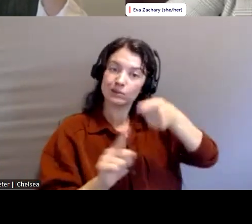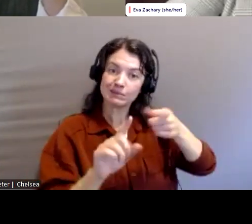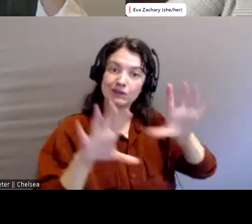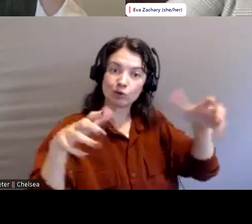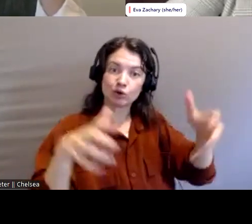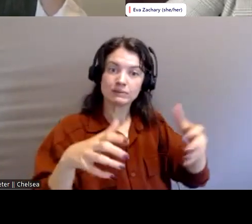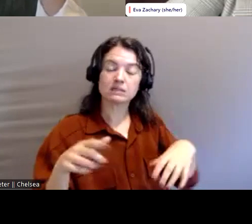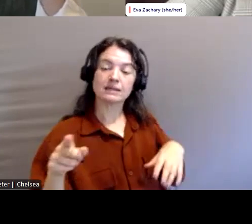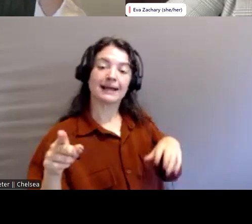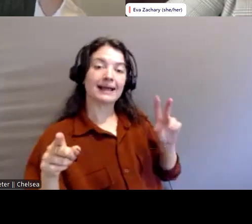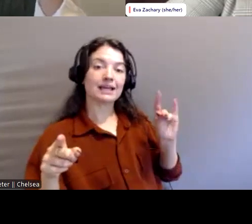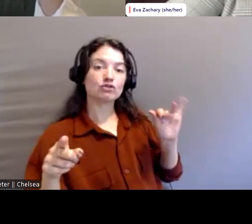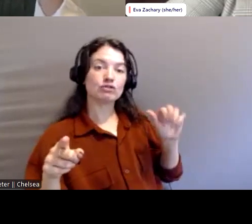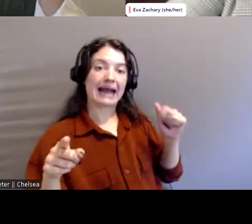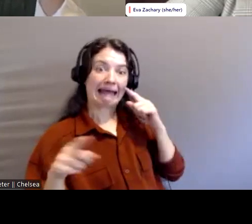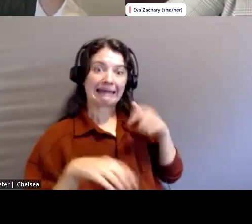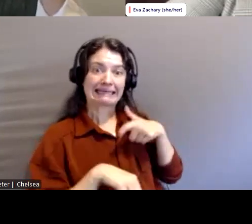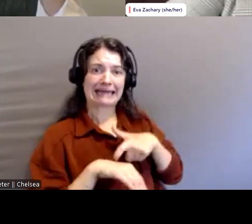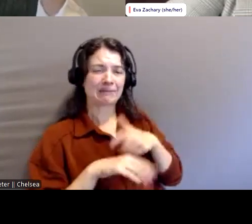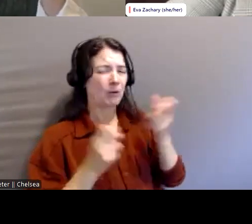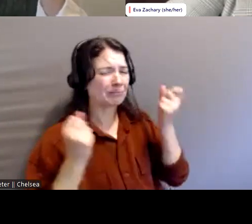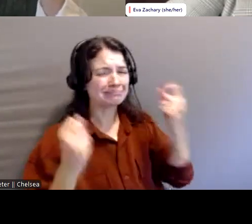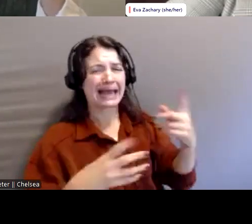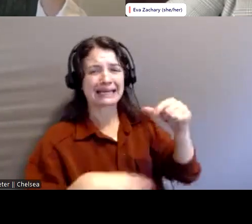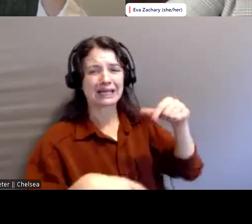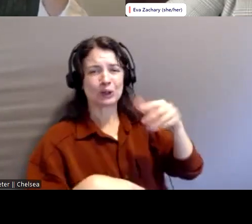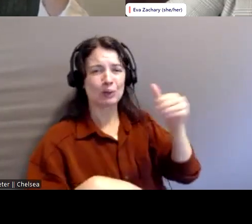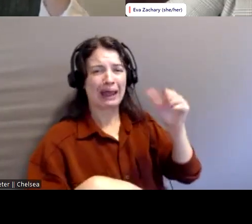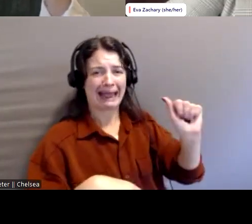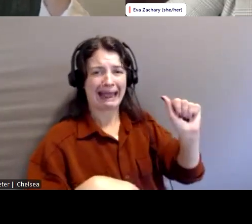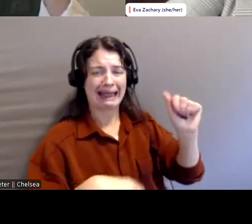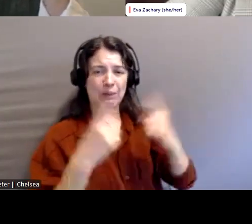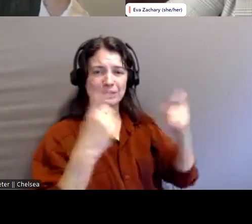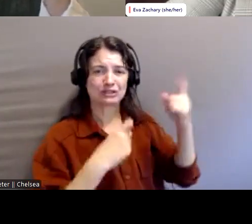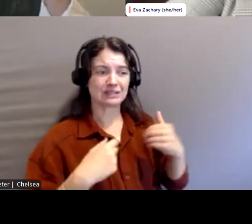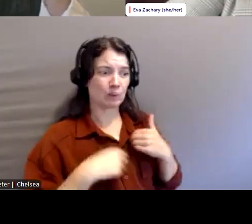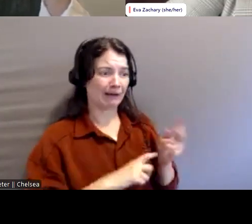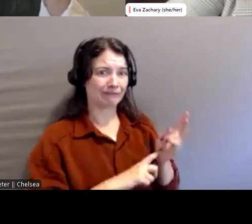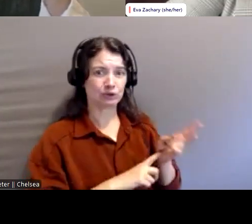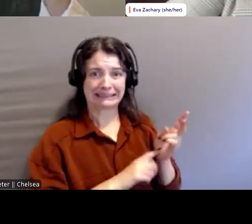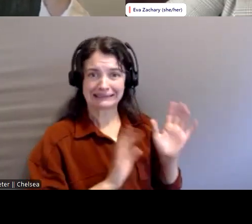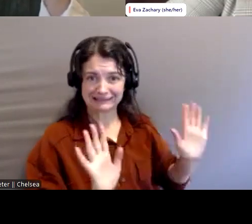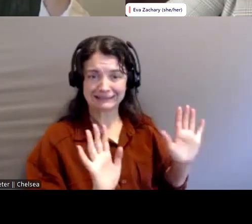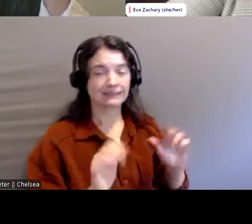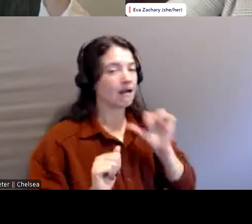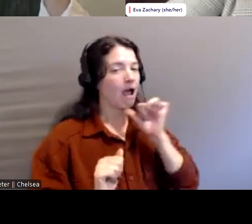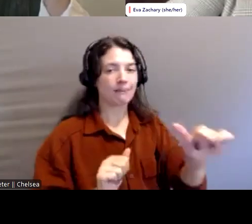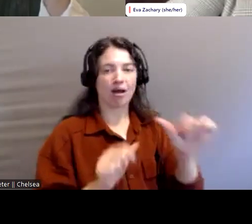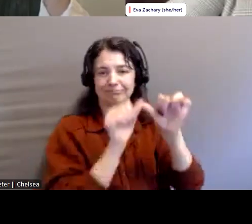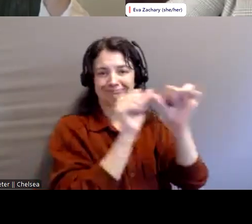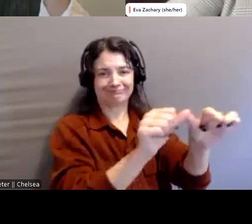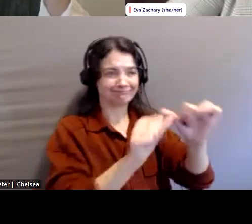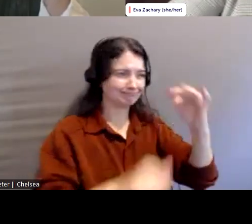I think that there are so many other questions, but I realize that we only have 2 minutes left, so I am not going to be able